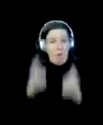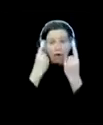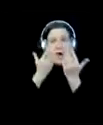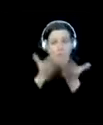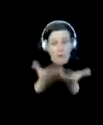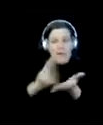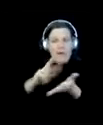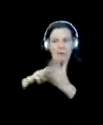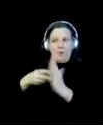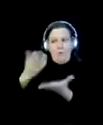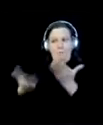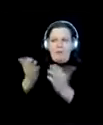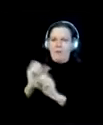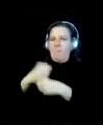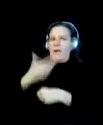like a generative